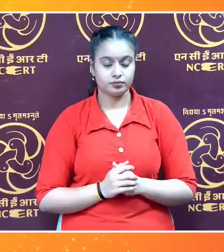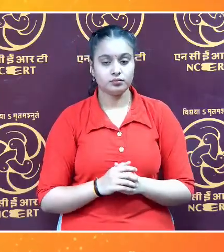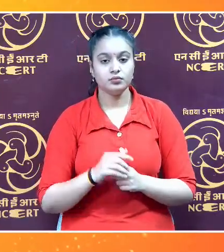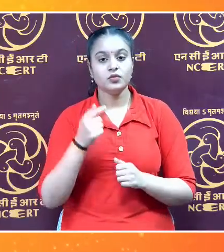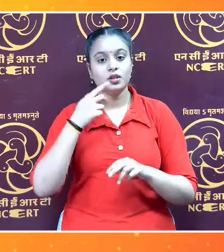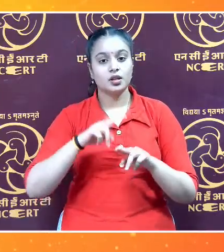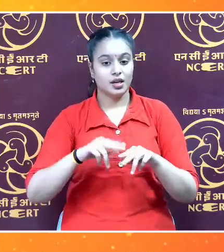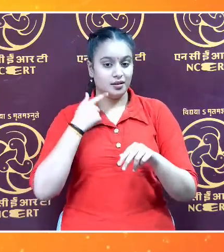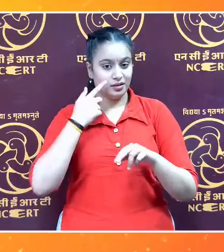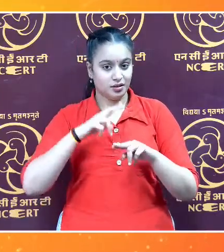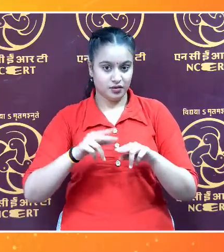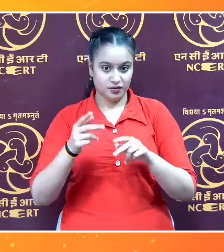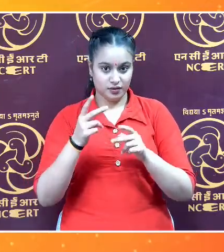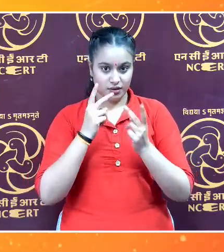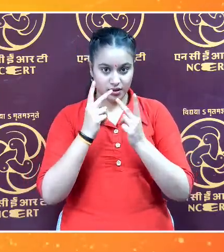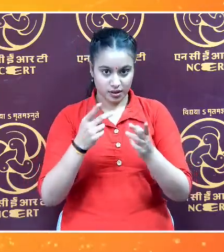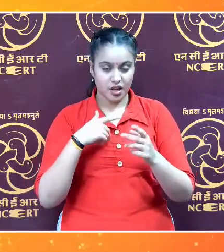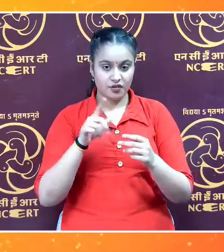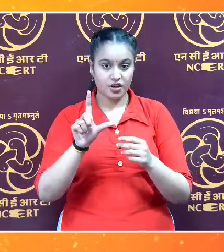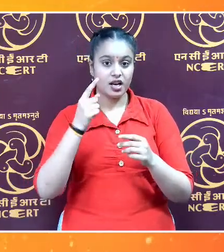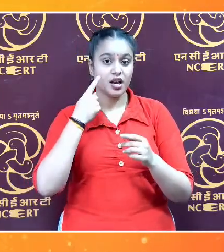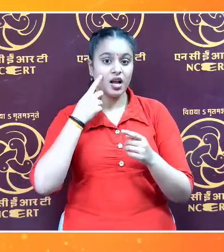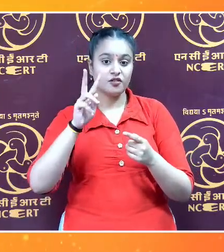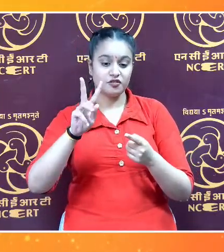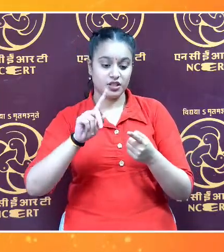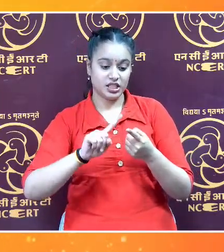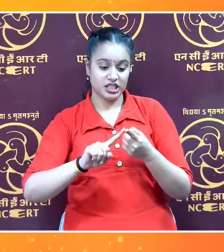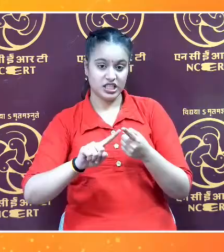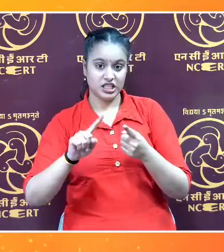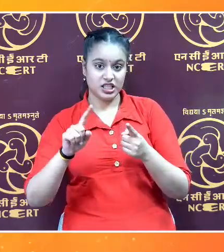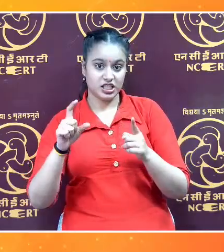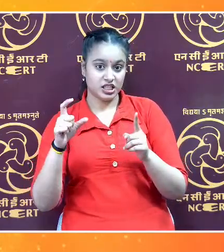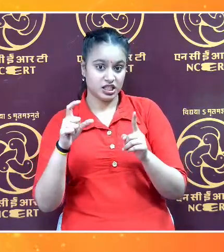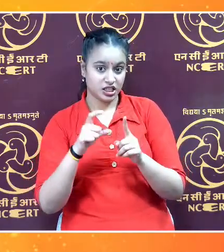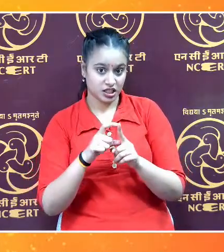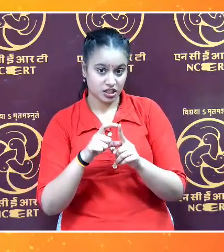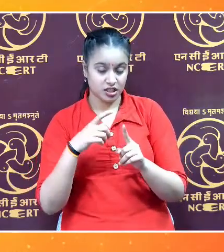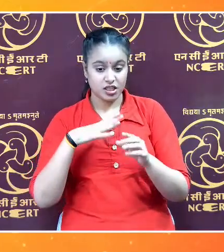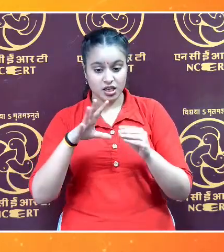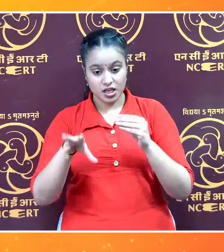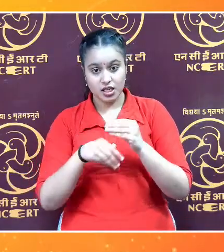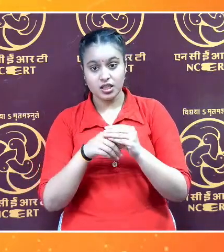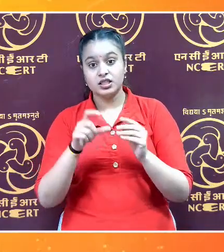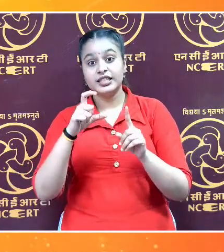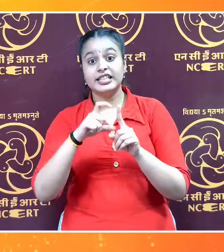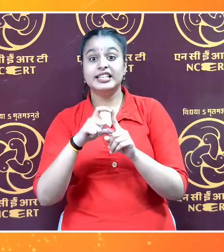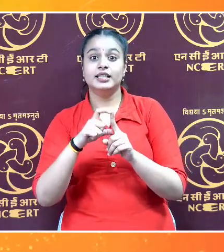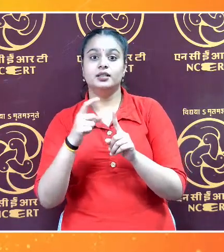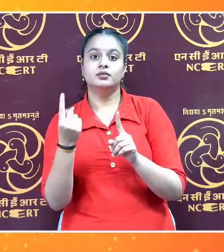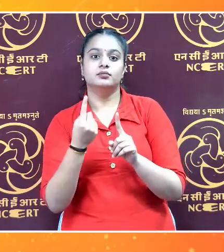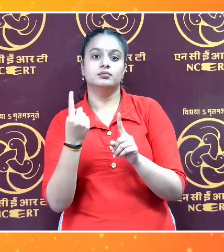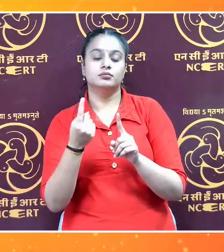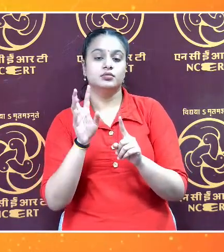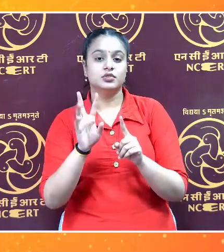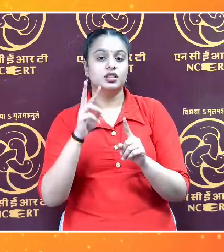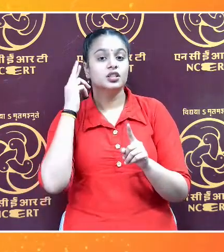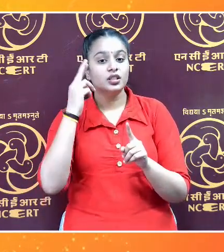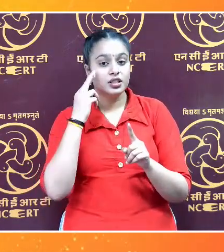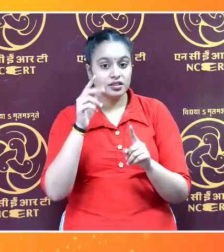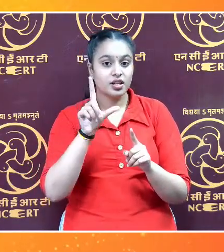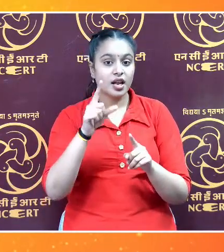if you see, lived is LIVE. ED. I have added only D to it, because live already has